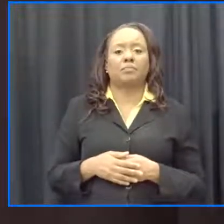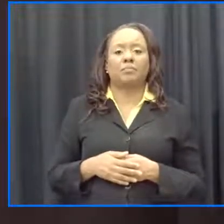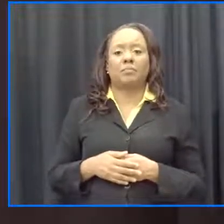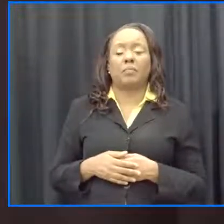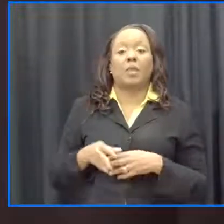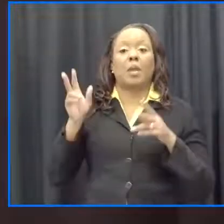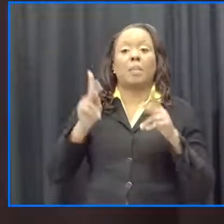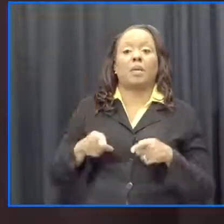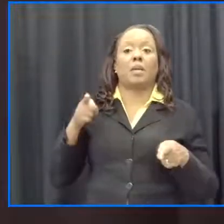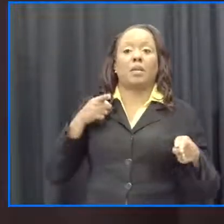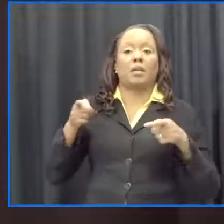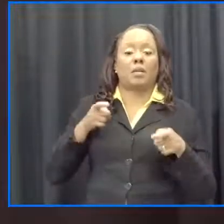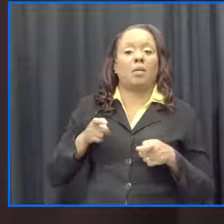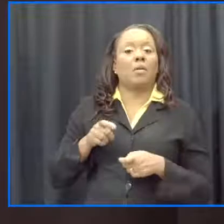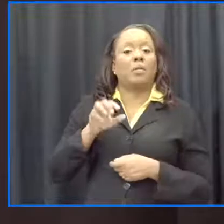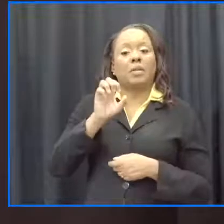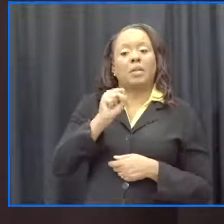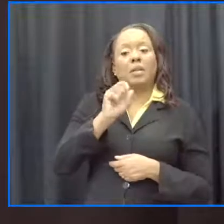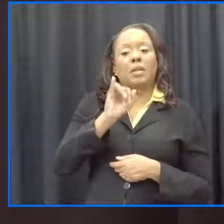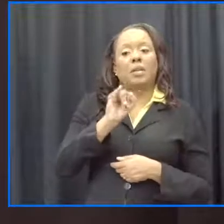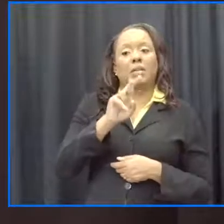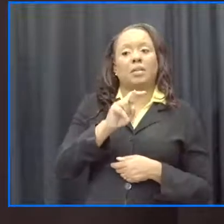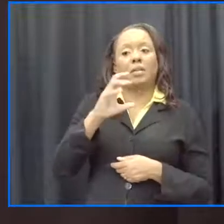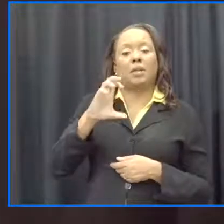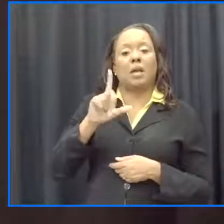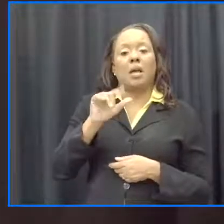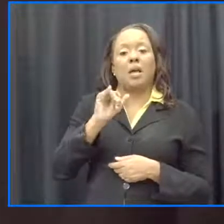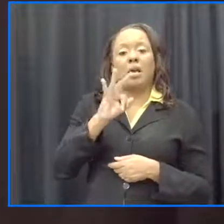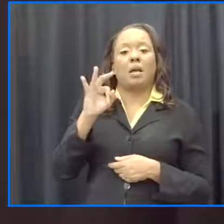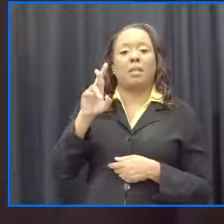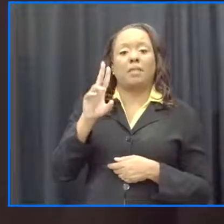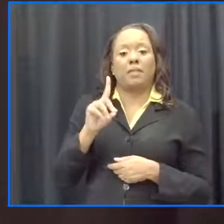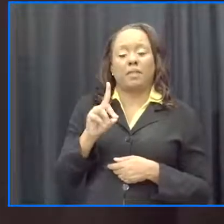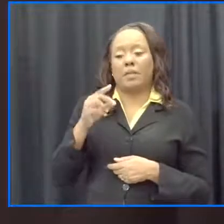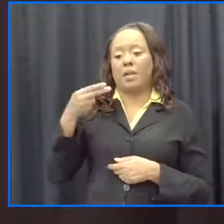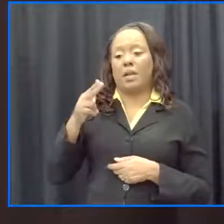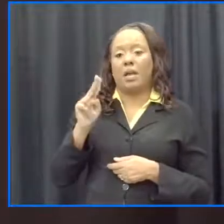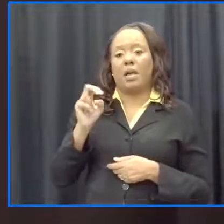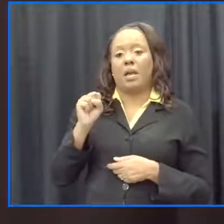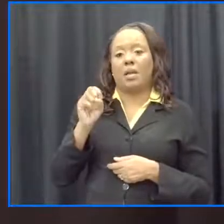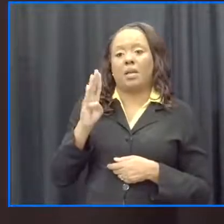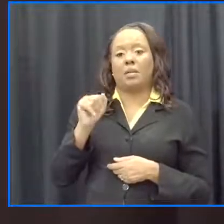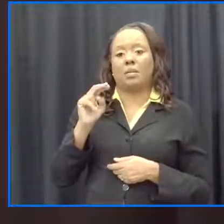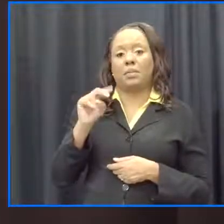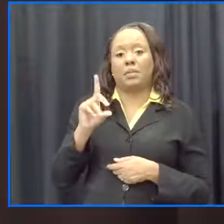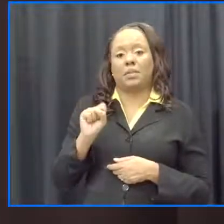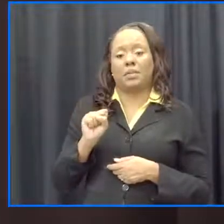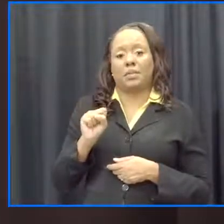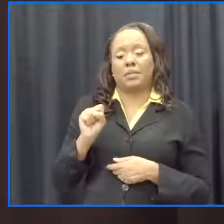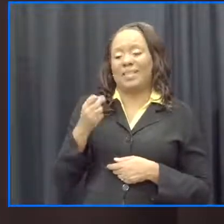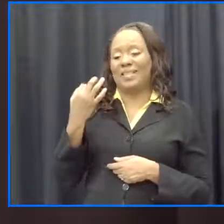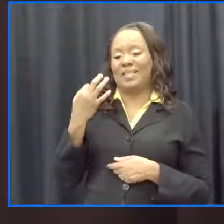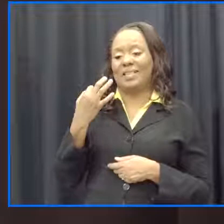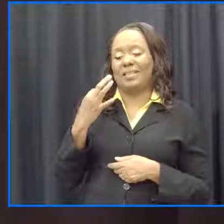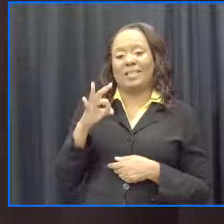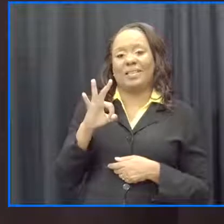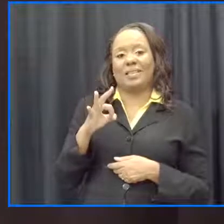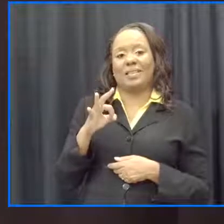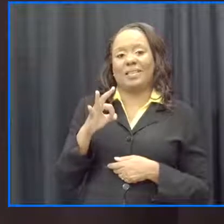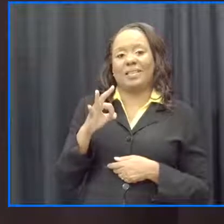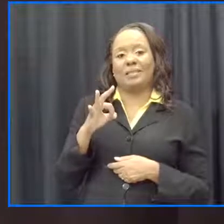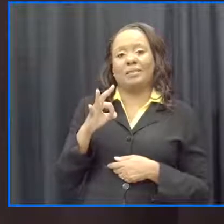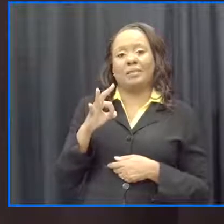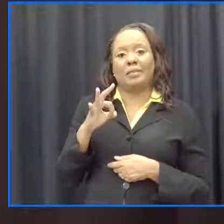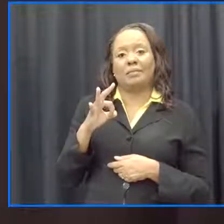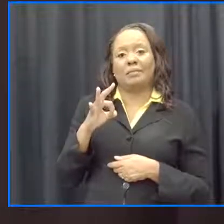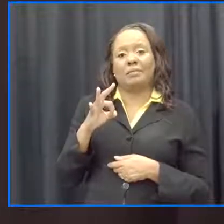report to His Excellency Sir Clifford Husbands, Governor General, in December of 1998. As with the Cox Commission, the